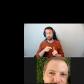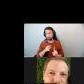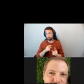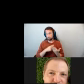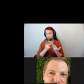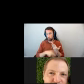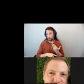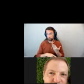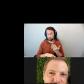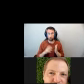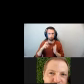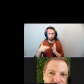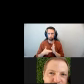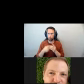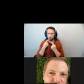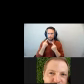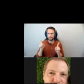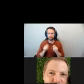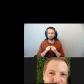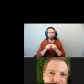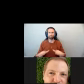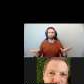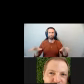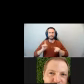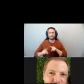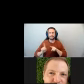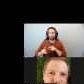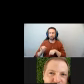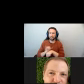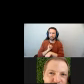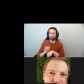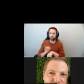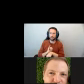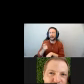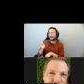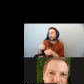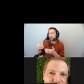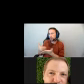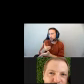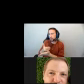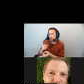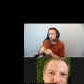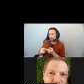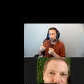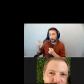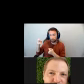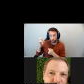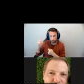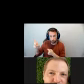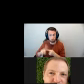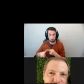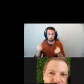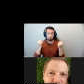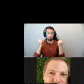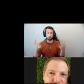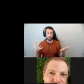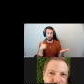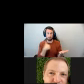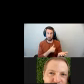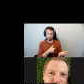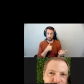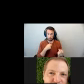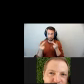various types of industries. It's a little newer in the higher education arena, but I think many of us, I've been seeing in some of